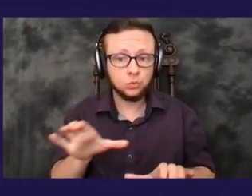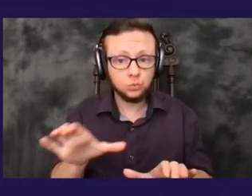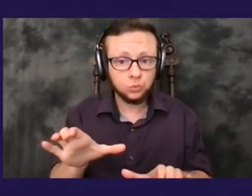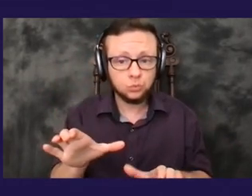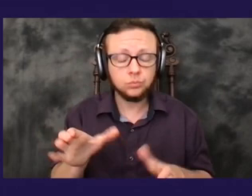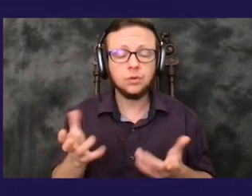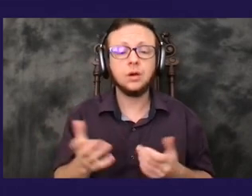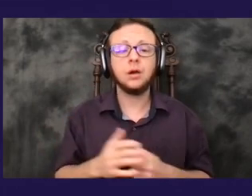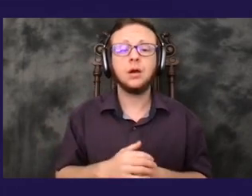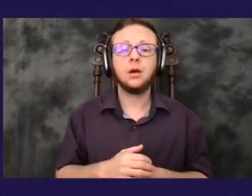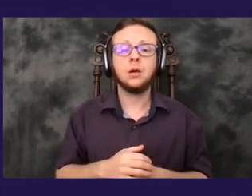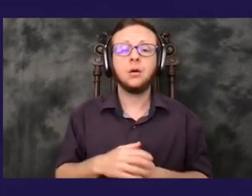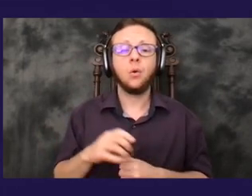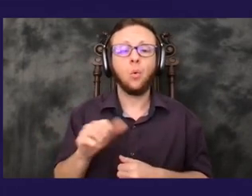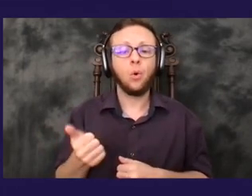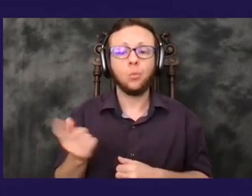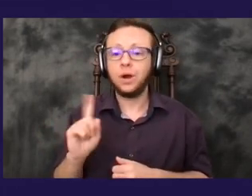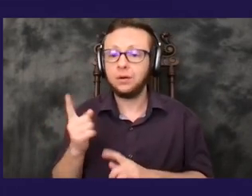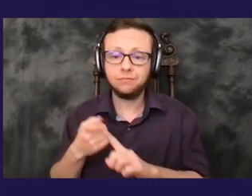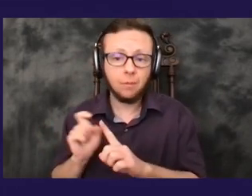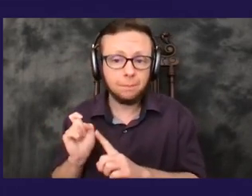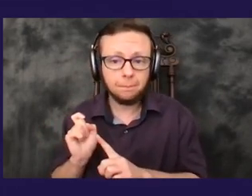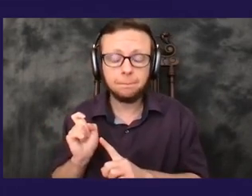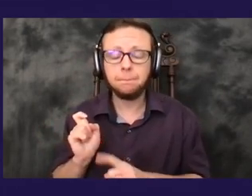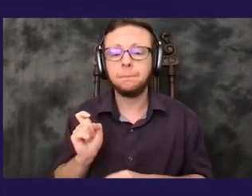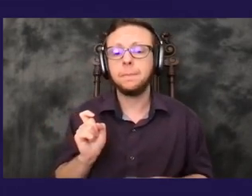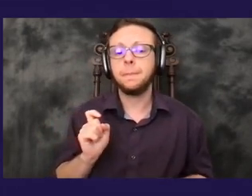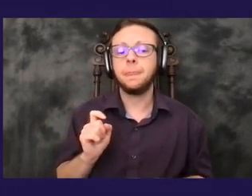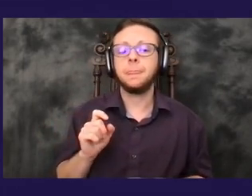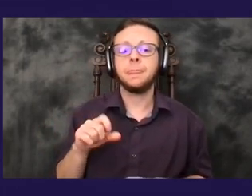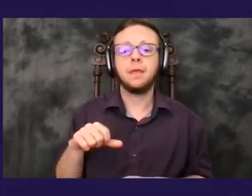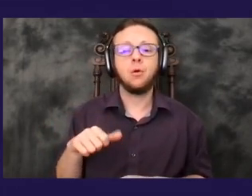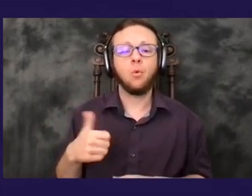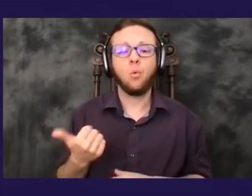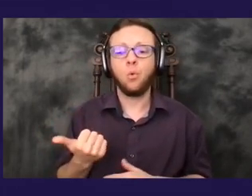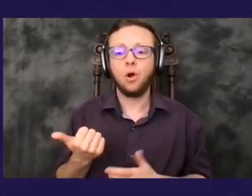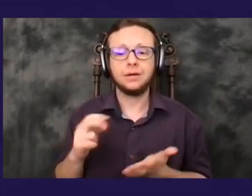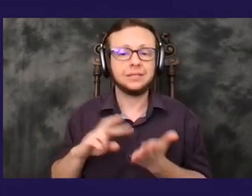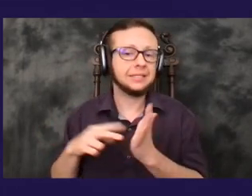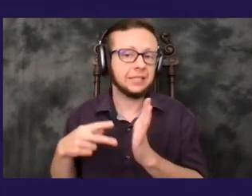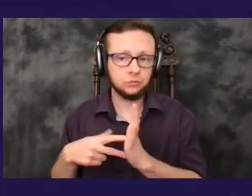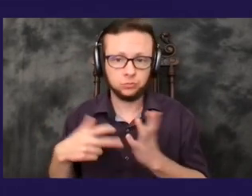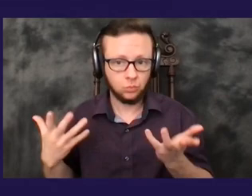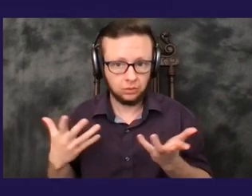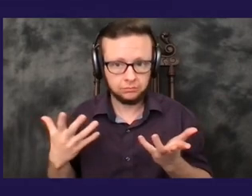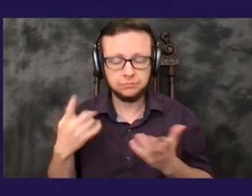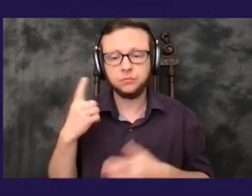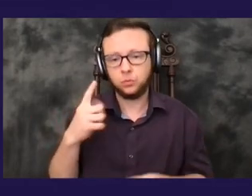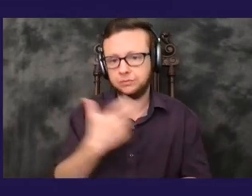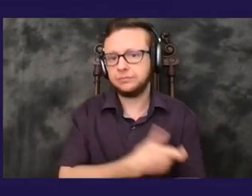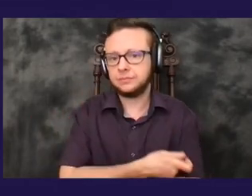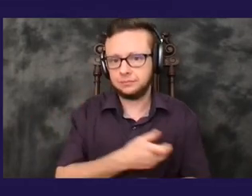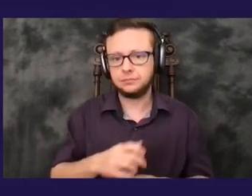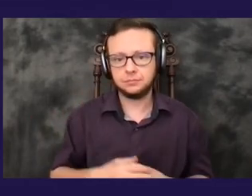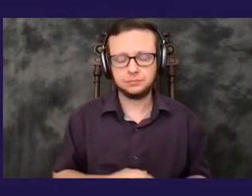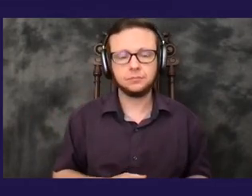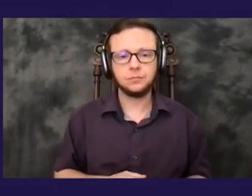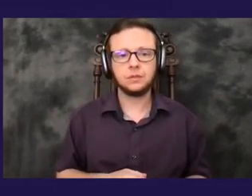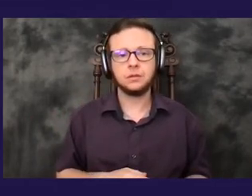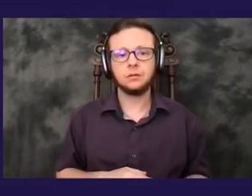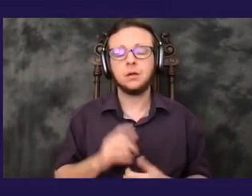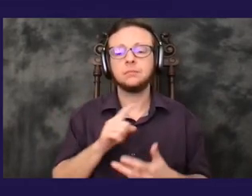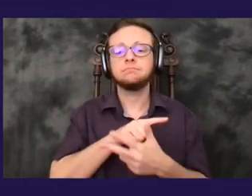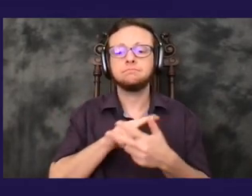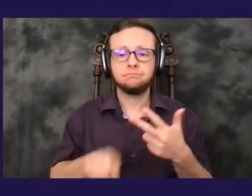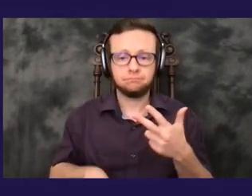or where it came from, or what the intention was with the vaccine. So the three points I